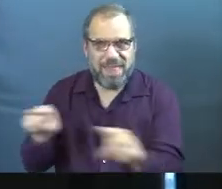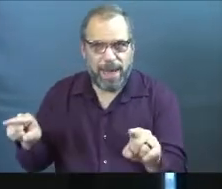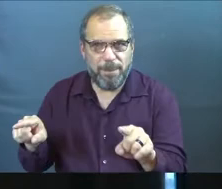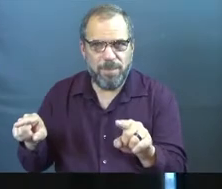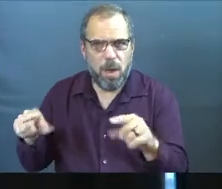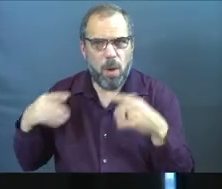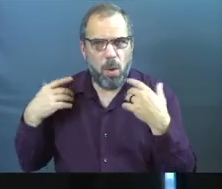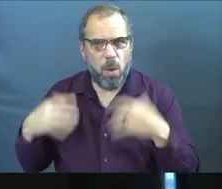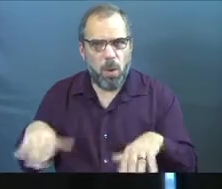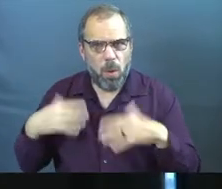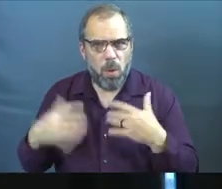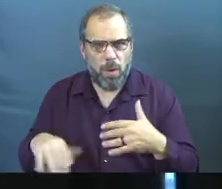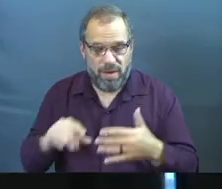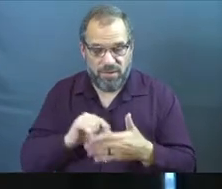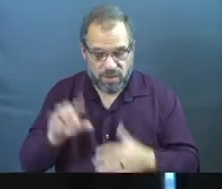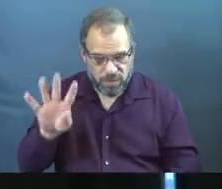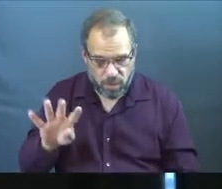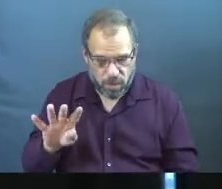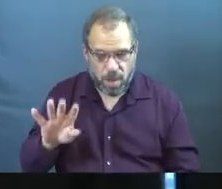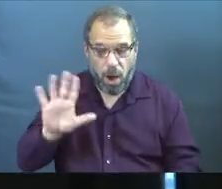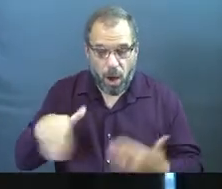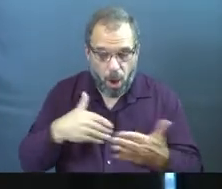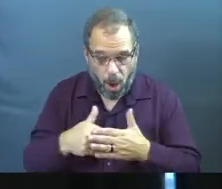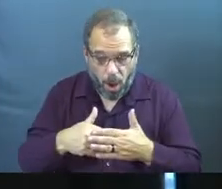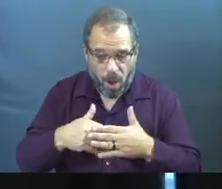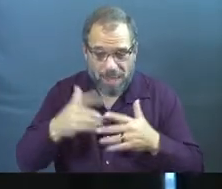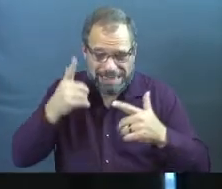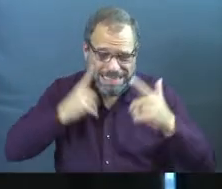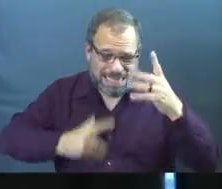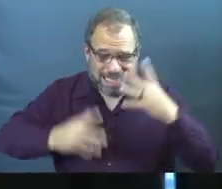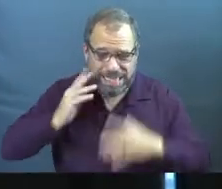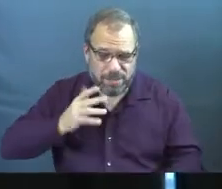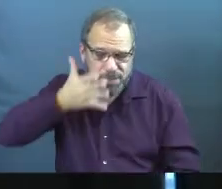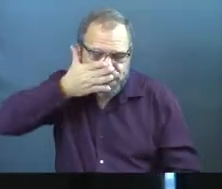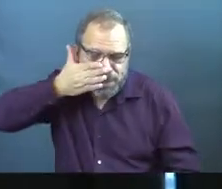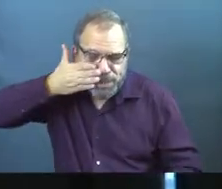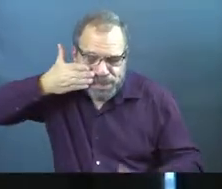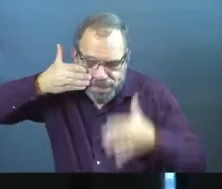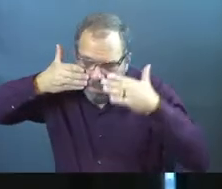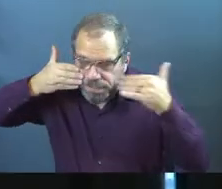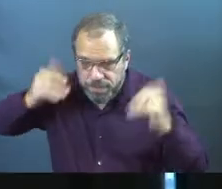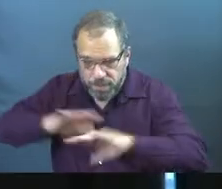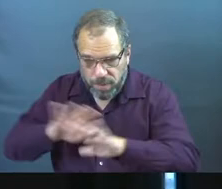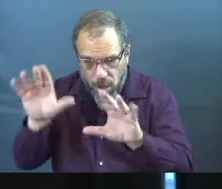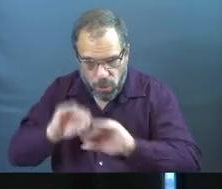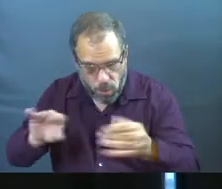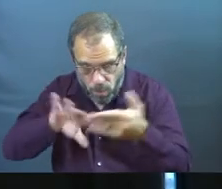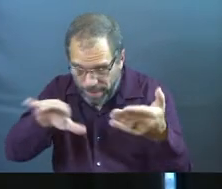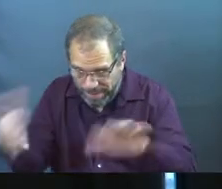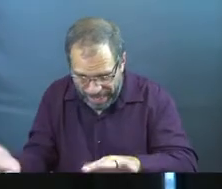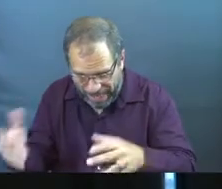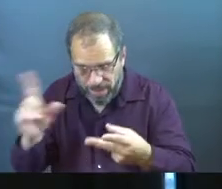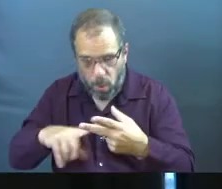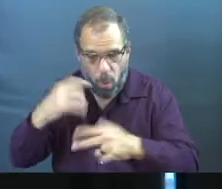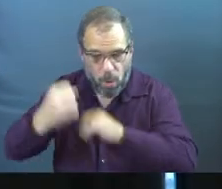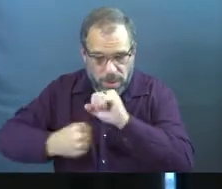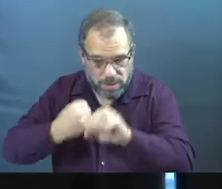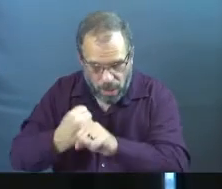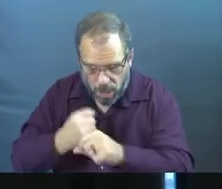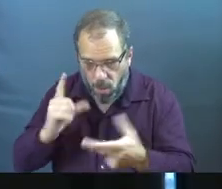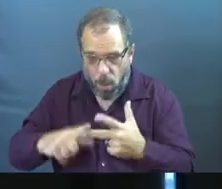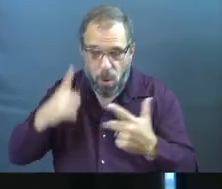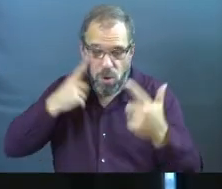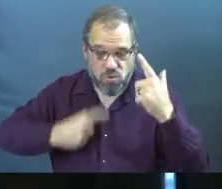That's huge. Verse 4, he will wipe every tear from their eyes, and there will be no more death or sorrow